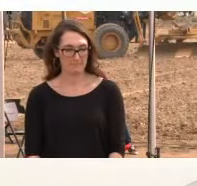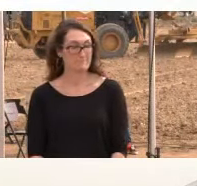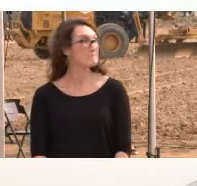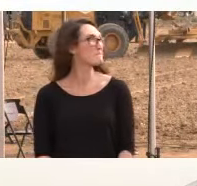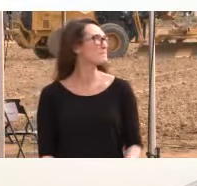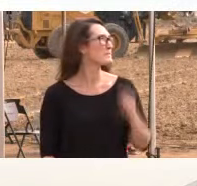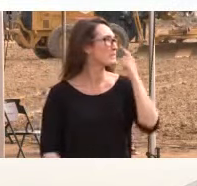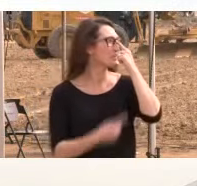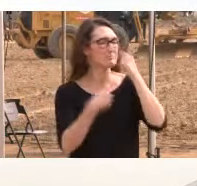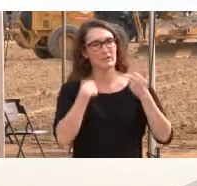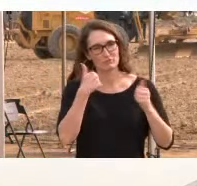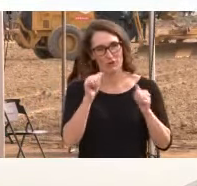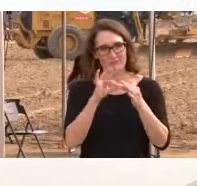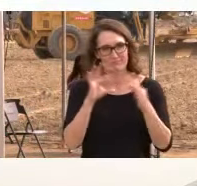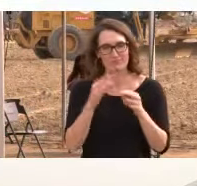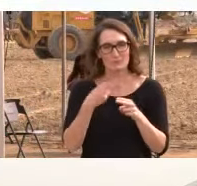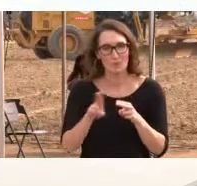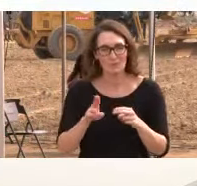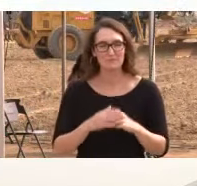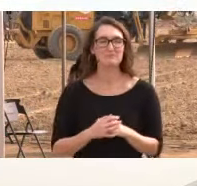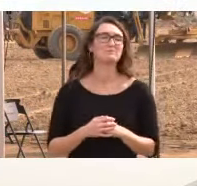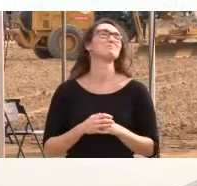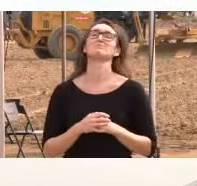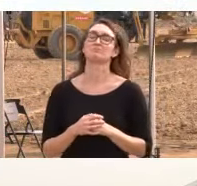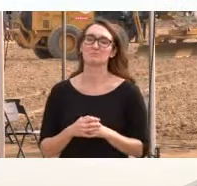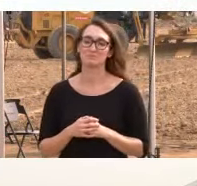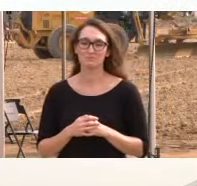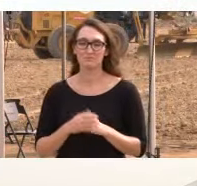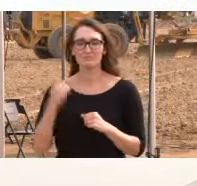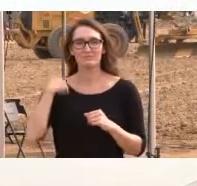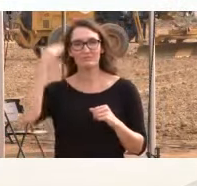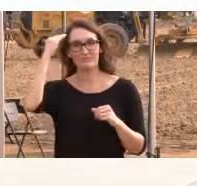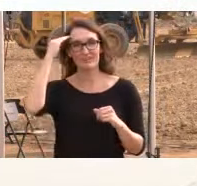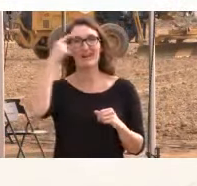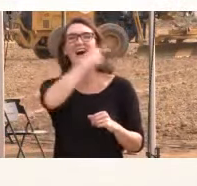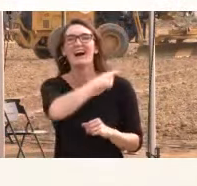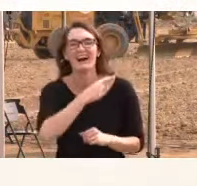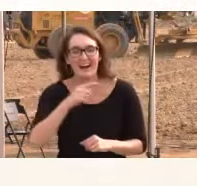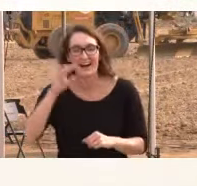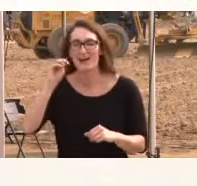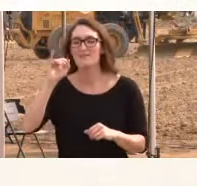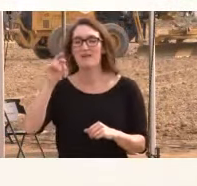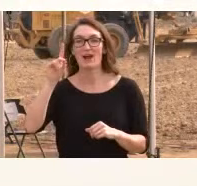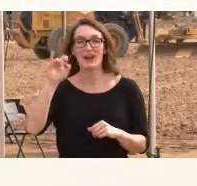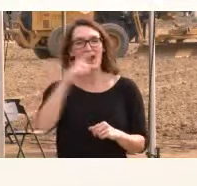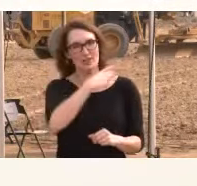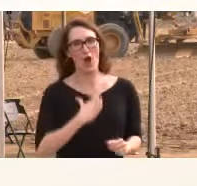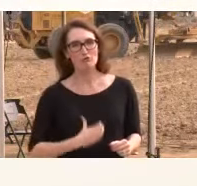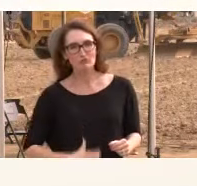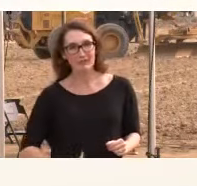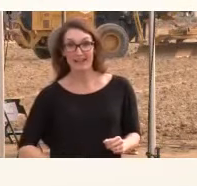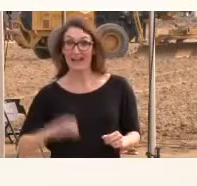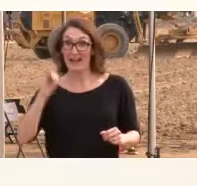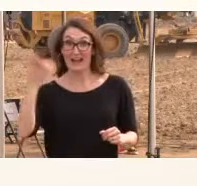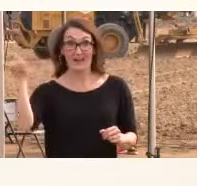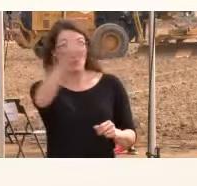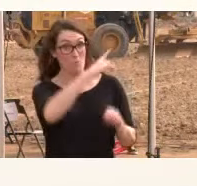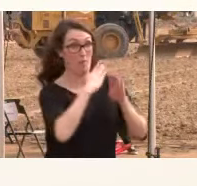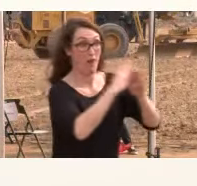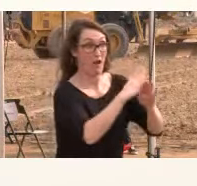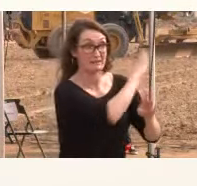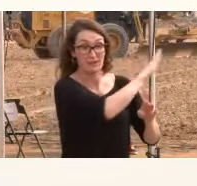I'm going to try and keep this short because I know Mayor Lake Dyer's hungry. And if you get in the way of him and food, we're all in